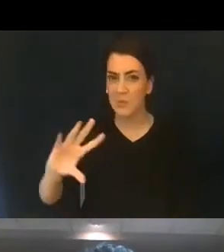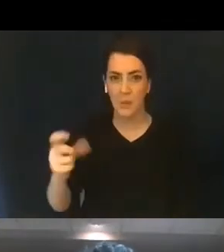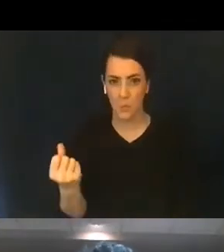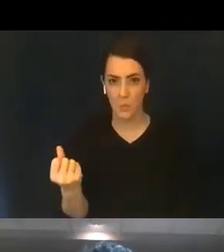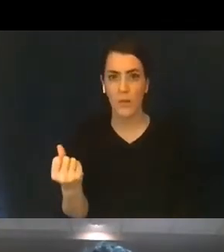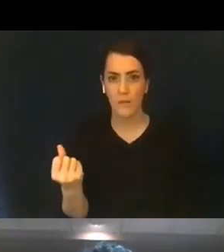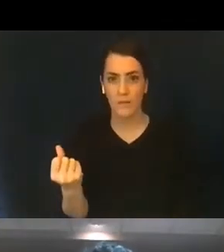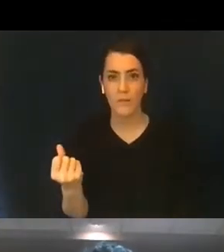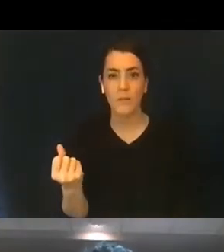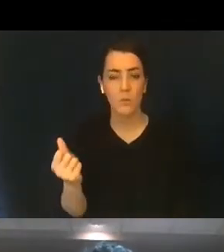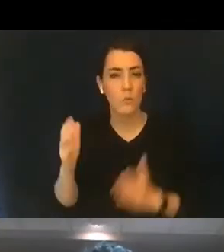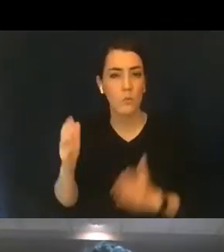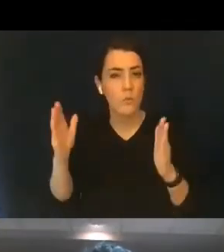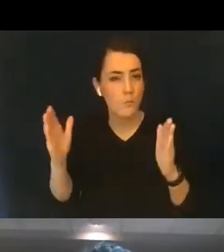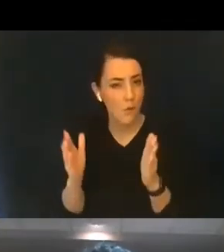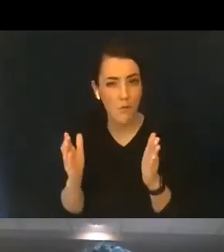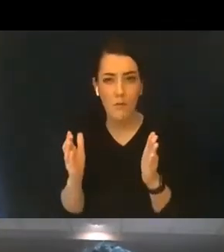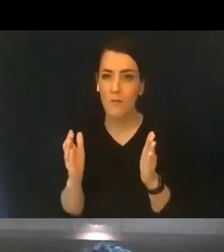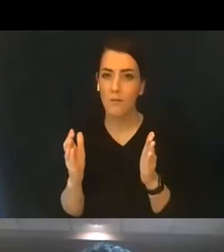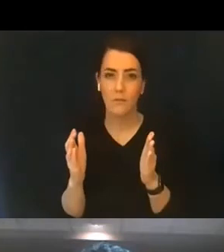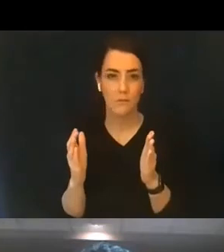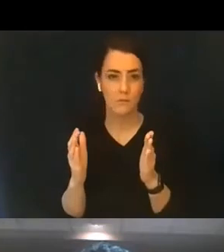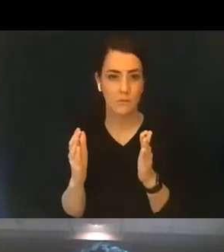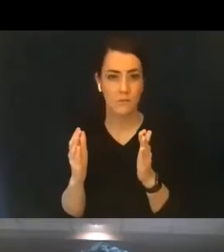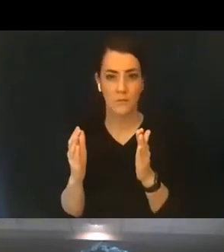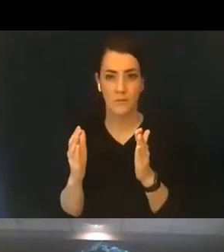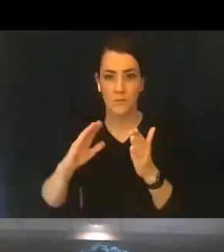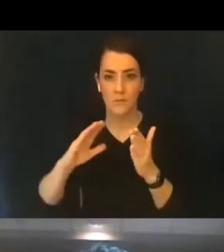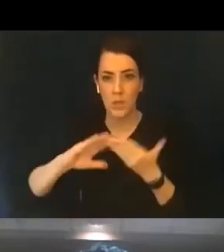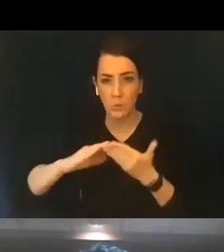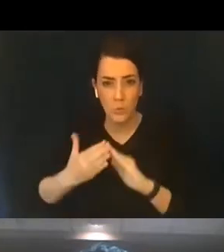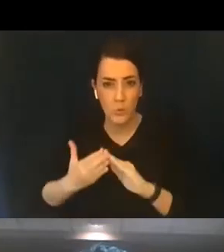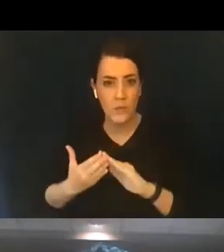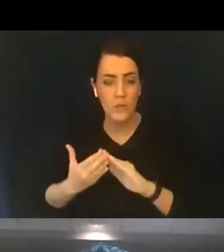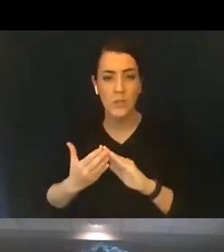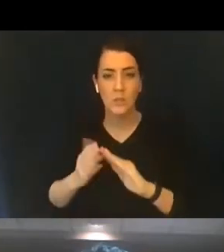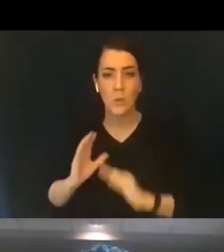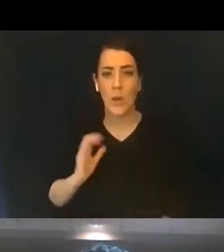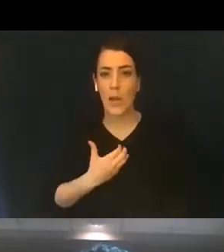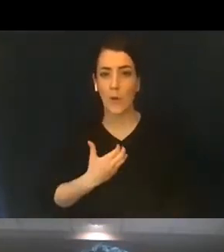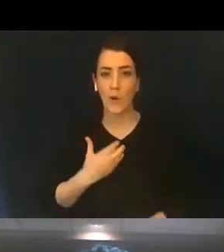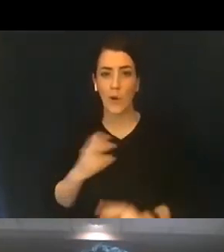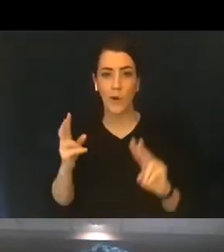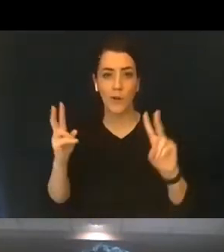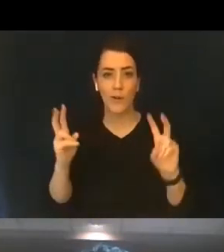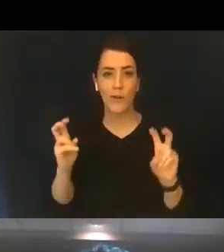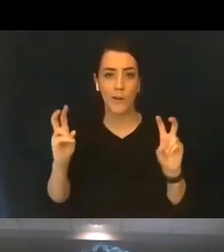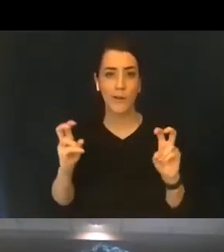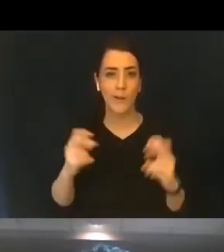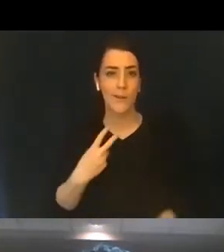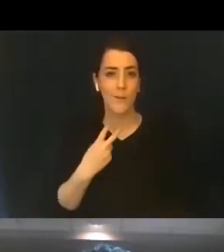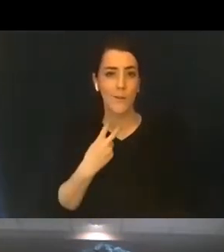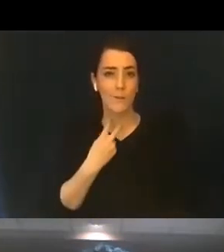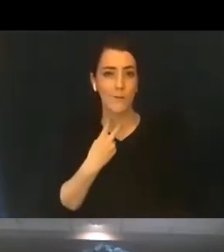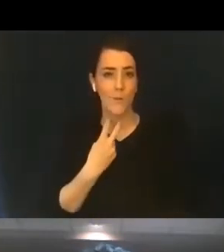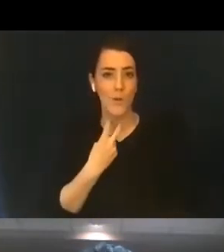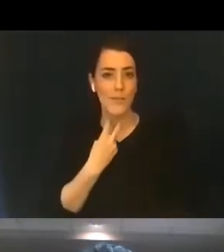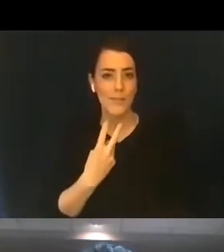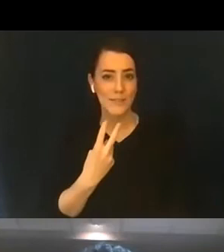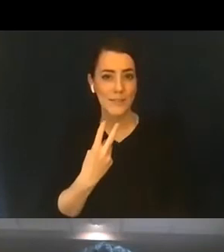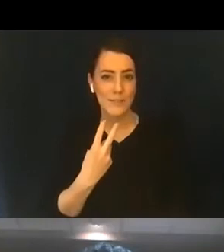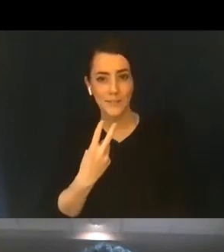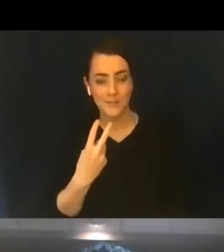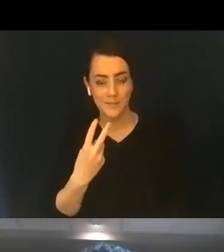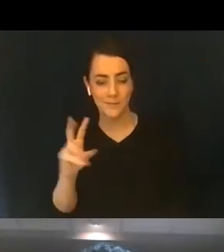very small. So our voice is relatively silent for the most